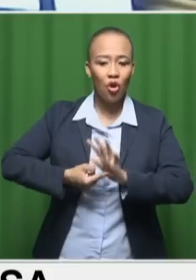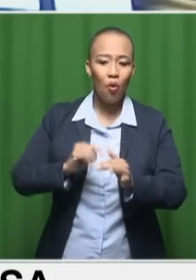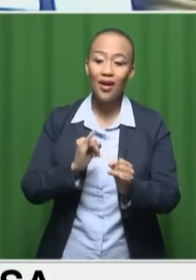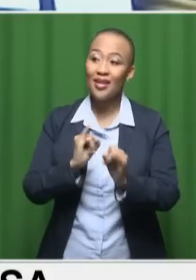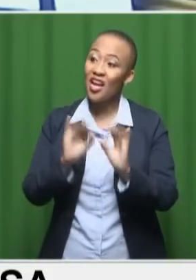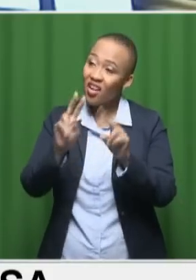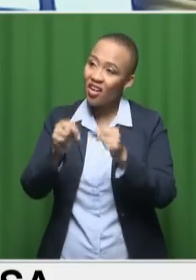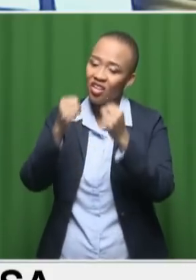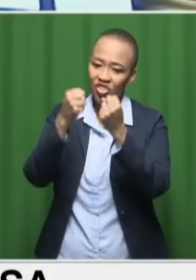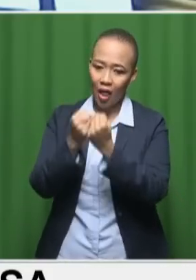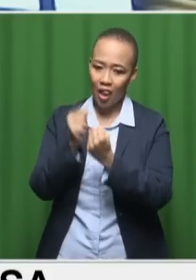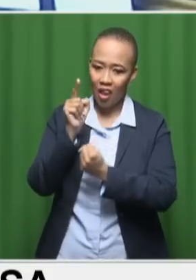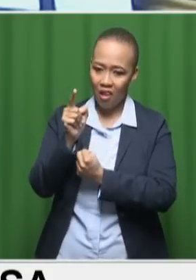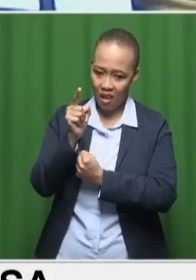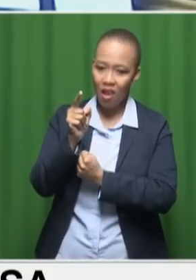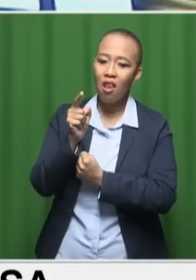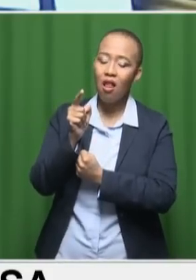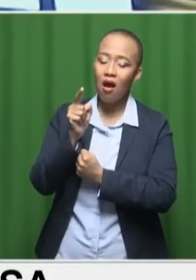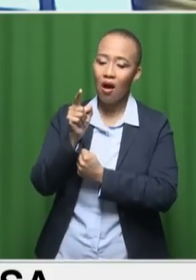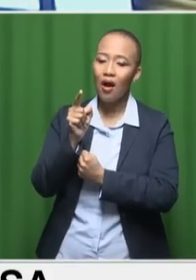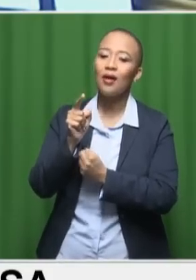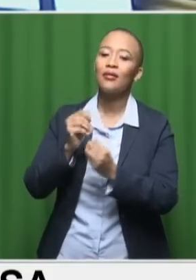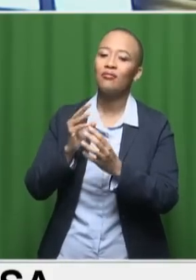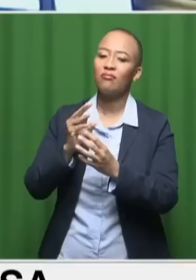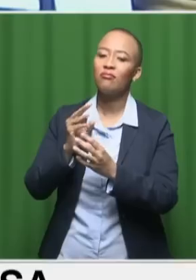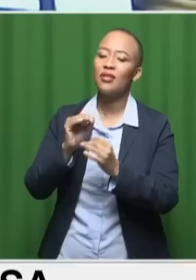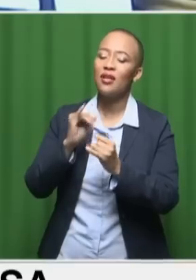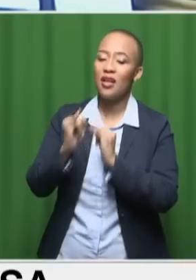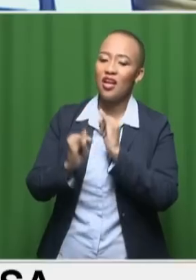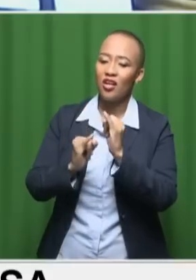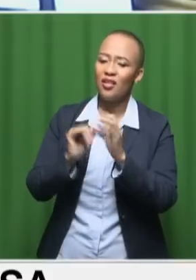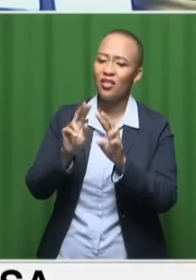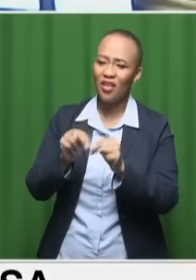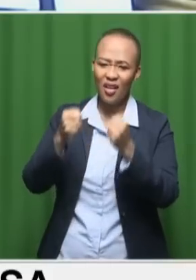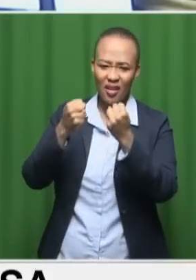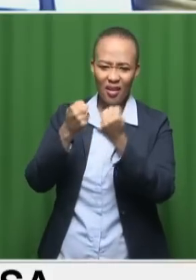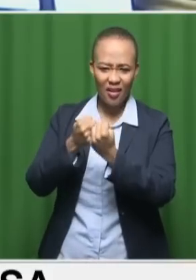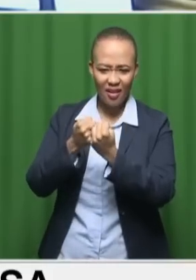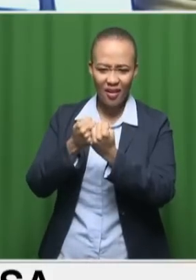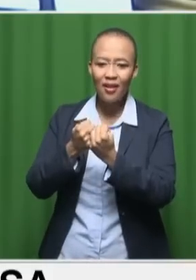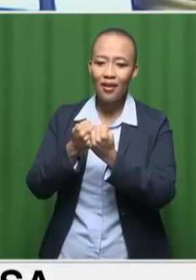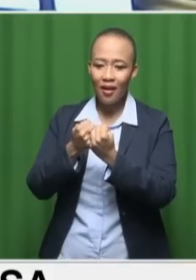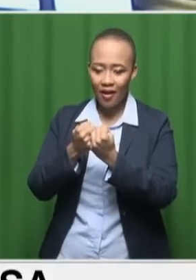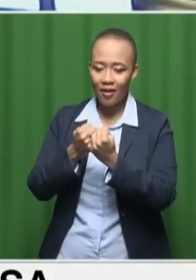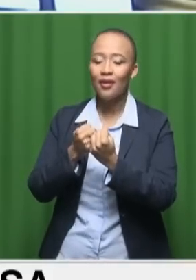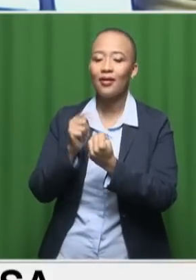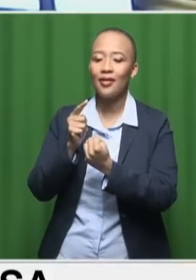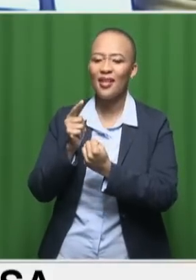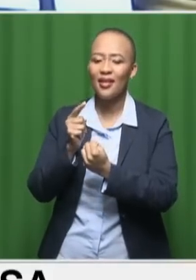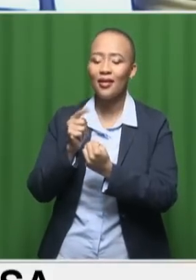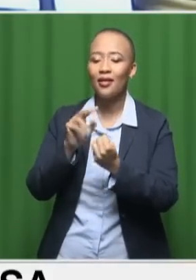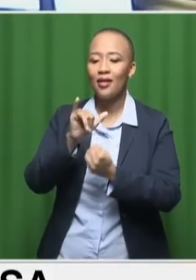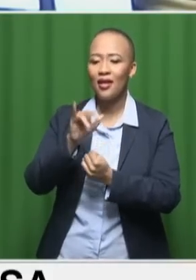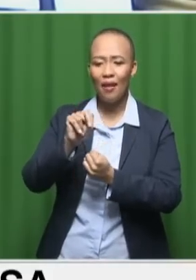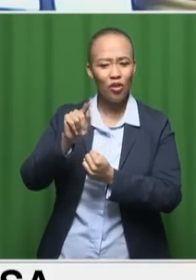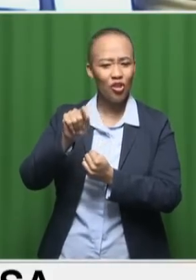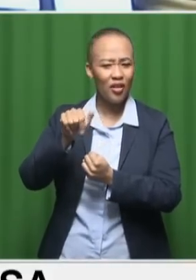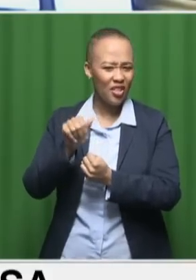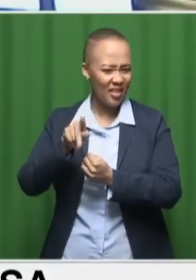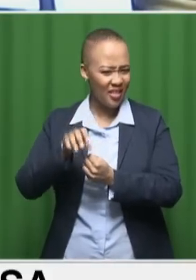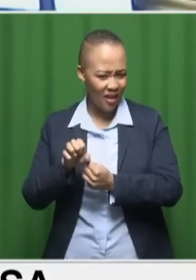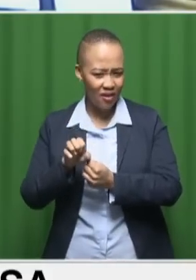States, it should simply respond to its positions to Russia. I think it should be much more broader than that, and to showcase that South Africa